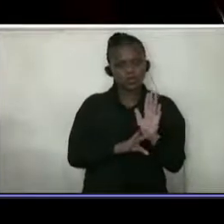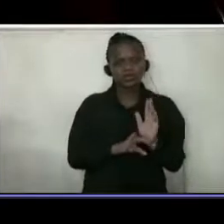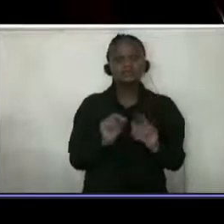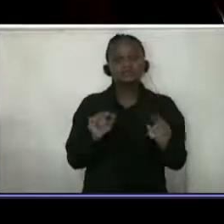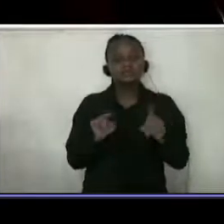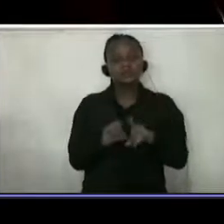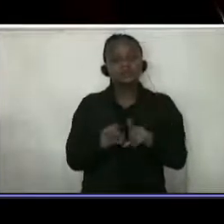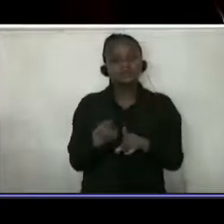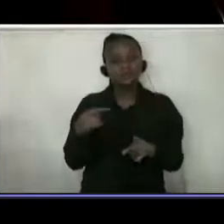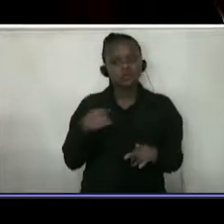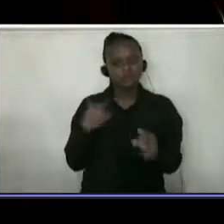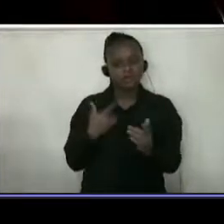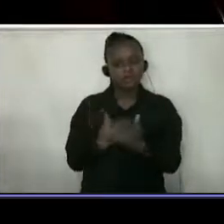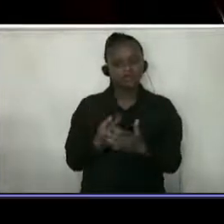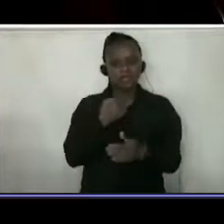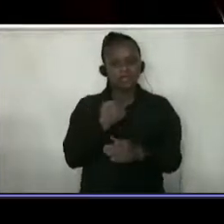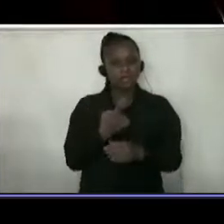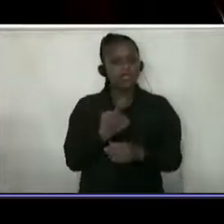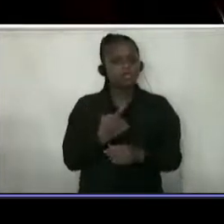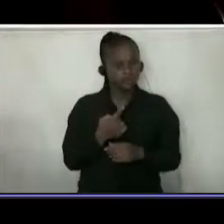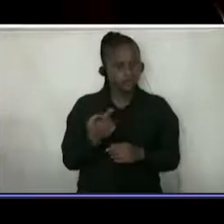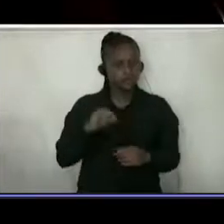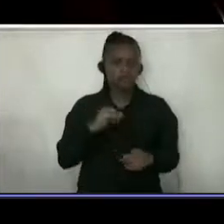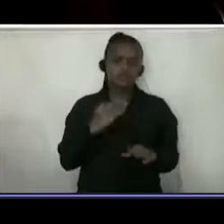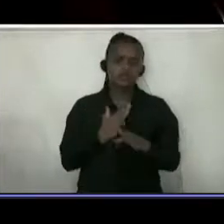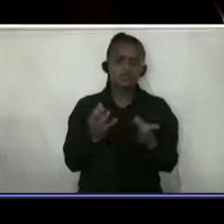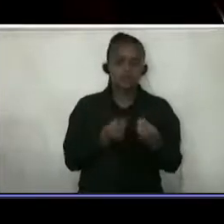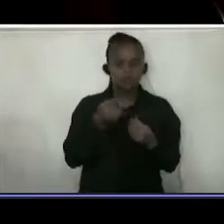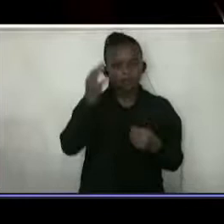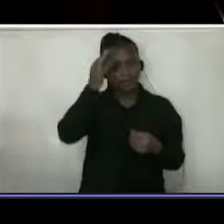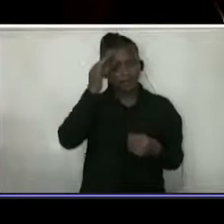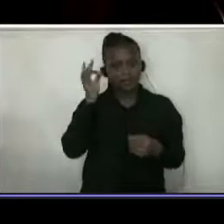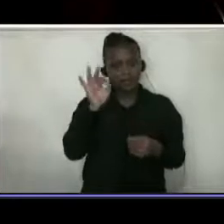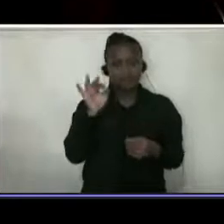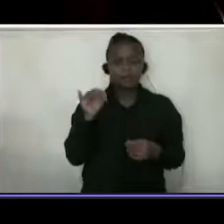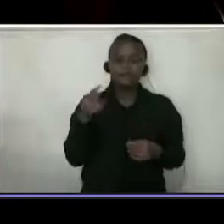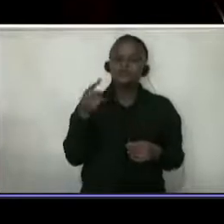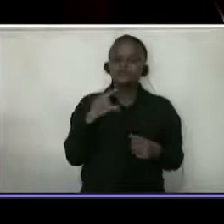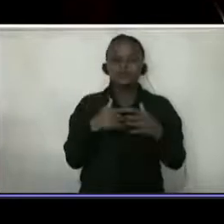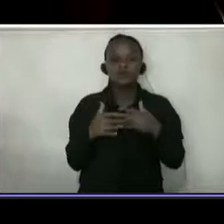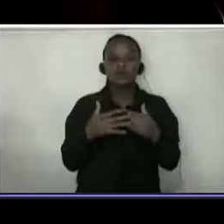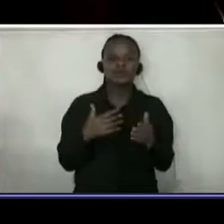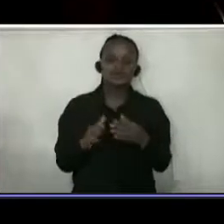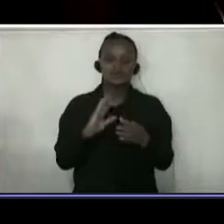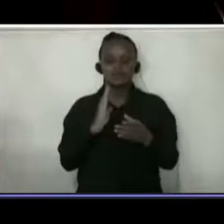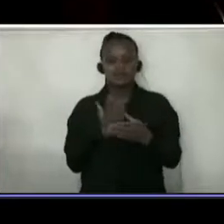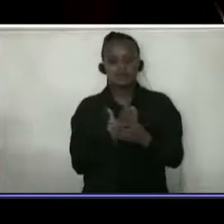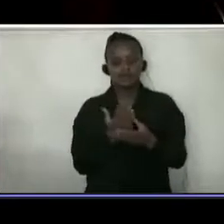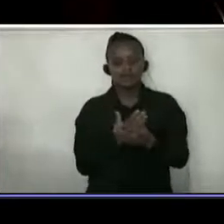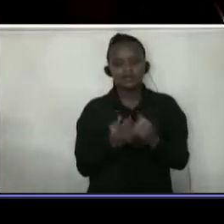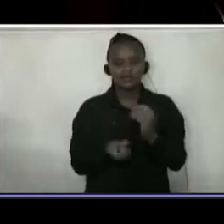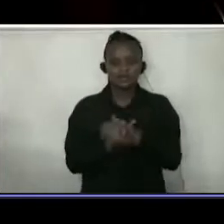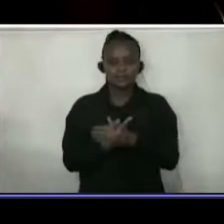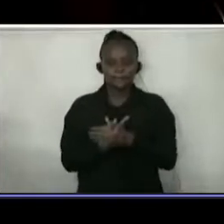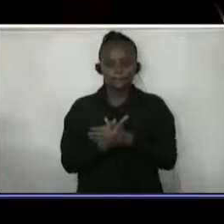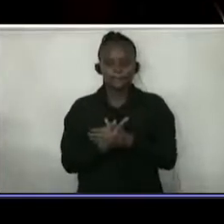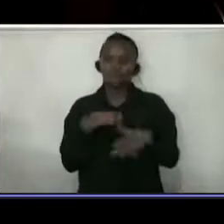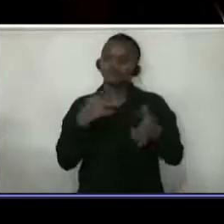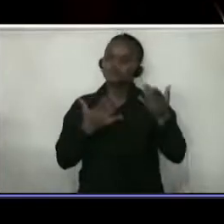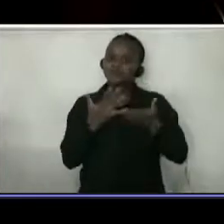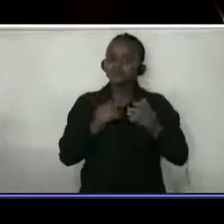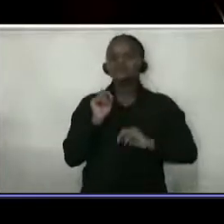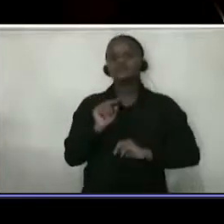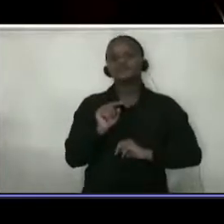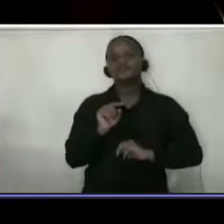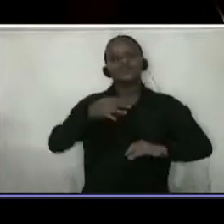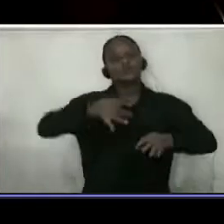work with the judicial branch of government to have the correct penalties for frivolous cases. So if a political party takes a municipality to court